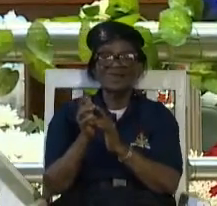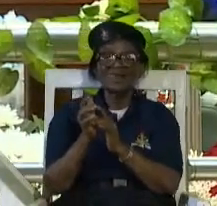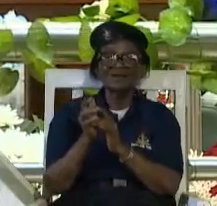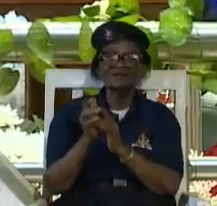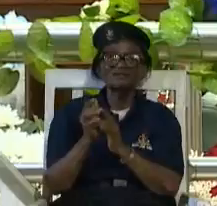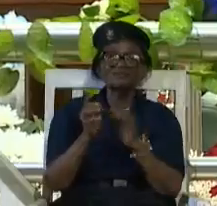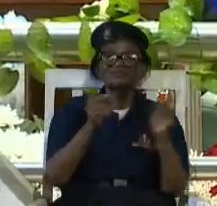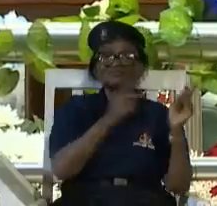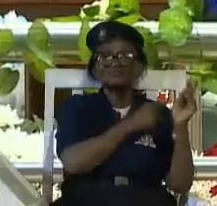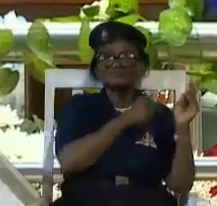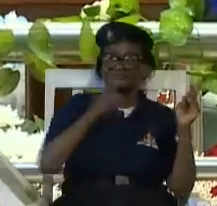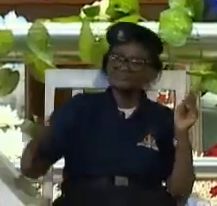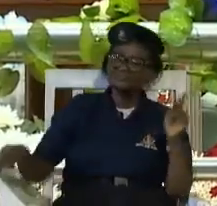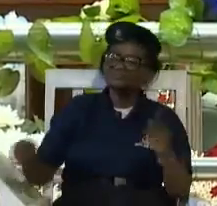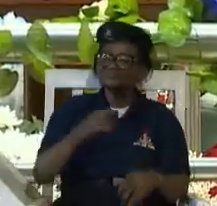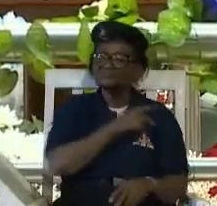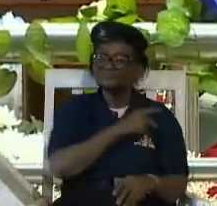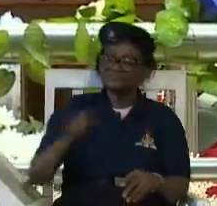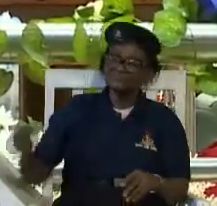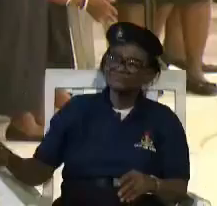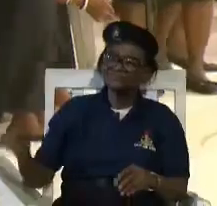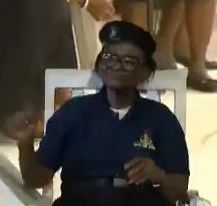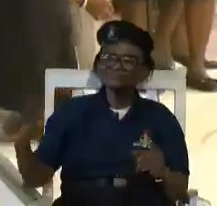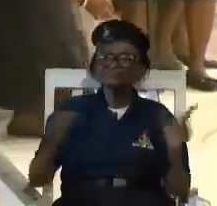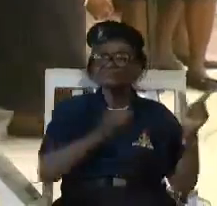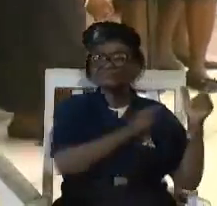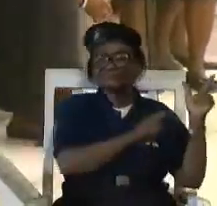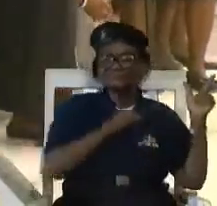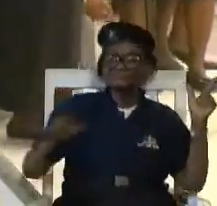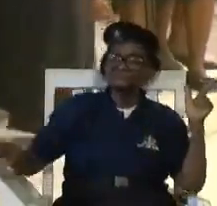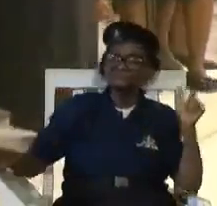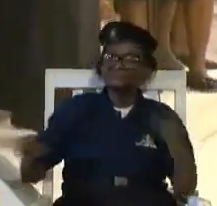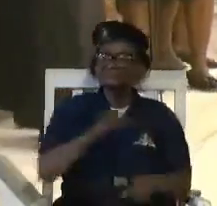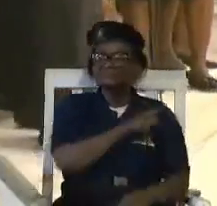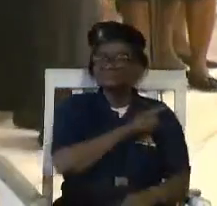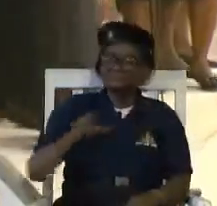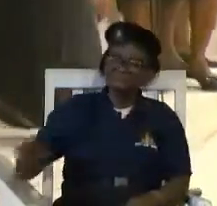King of Kings and Lord of Lords, we worship you.